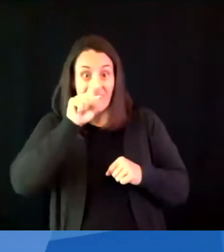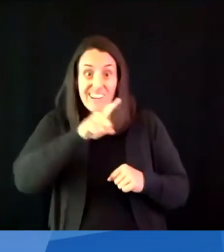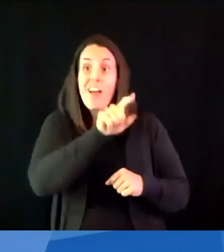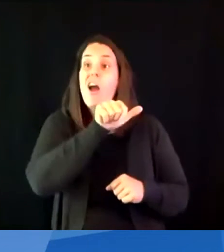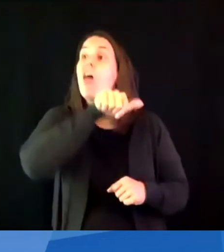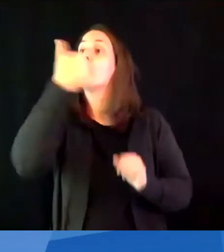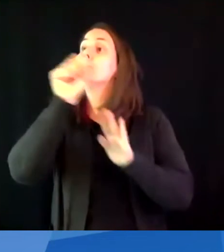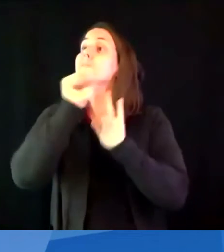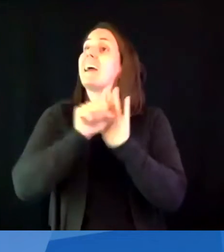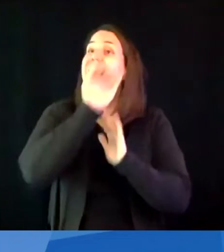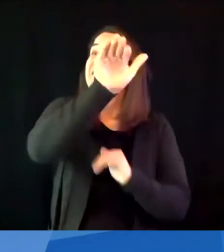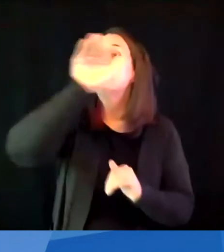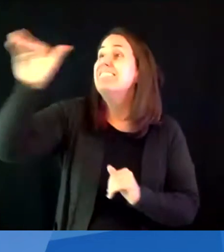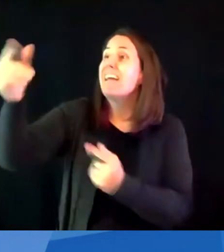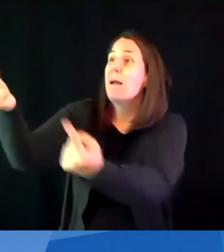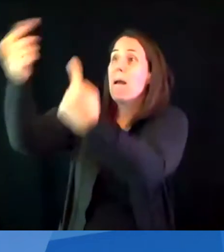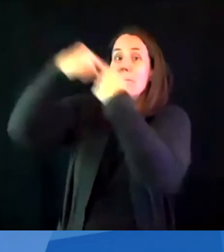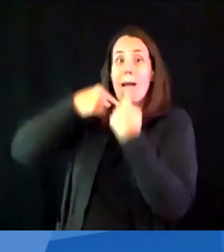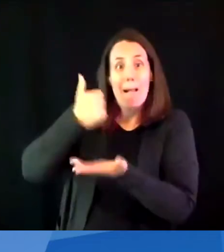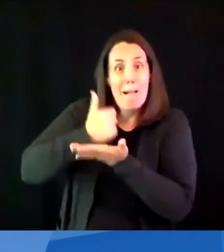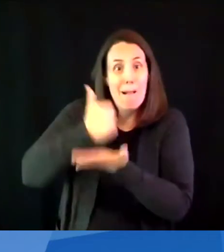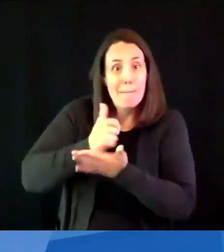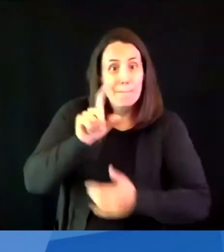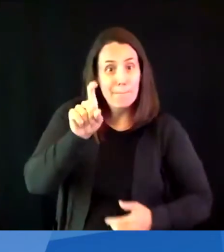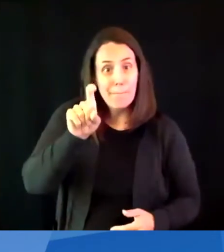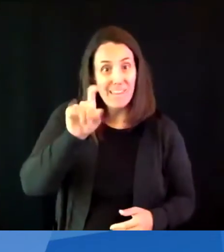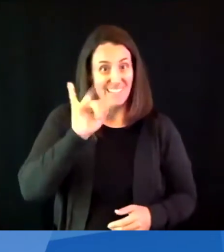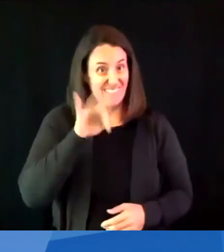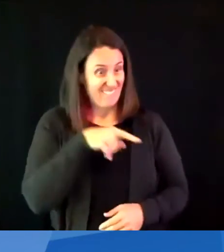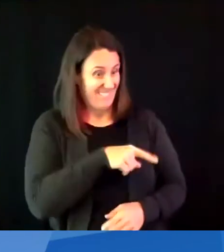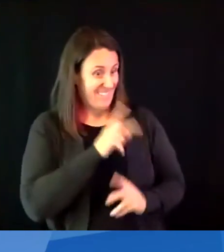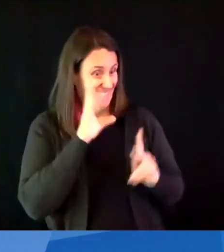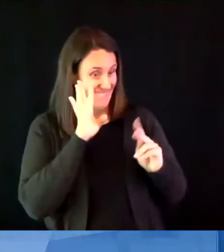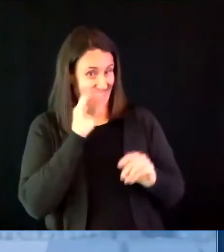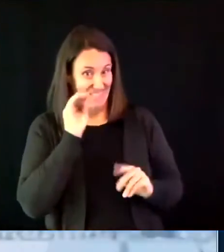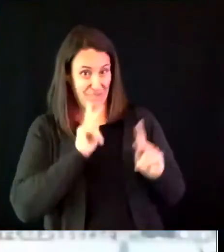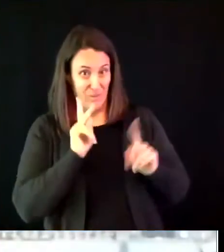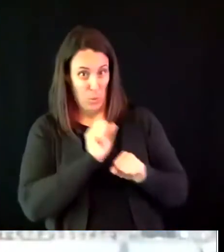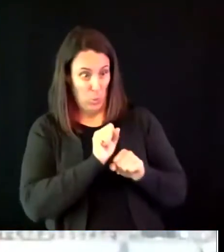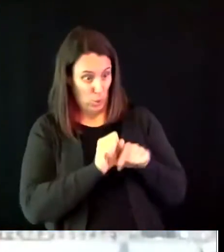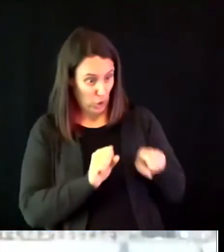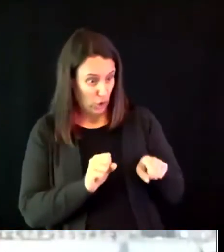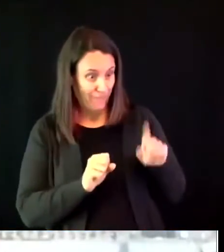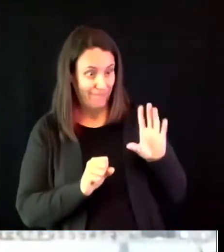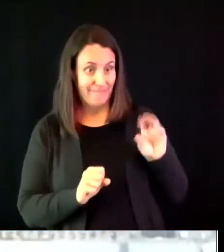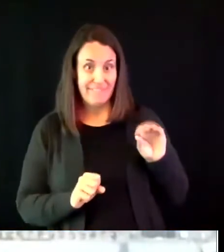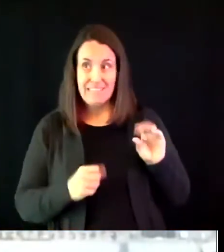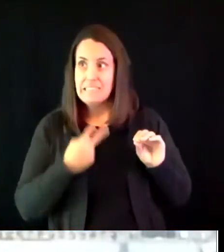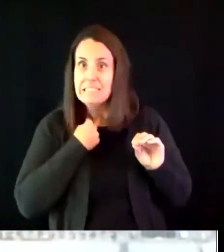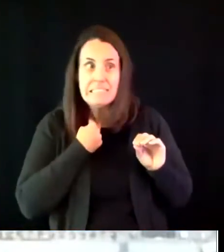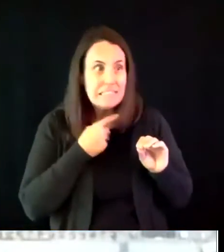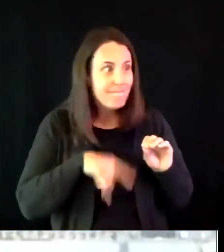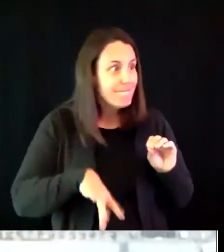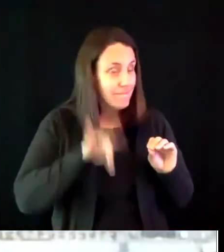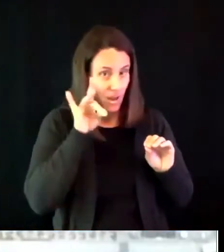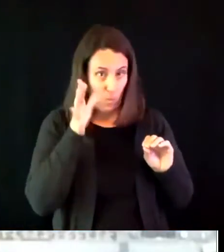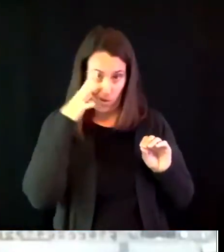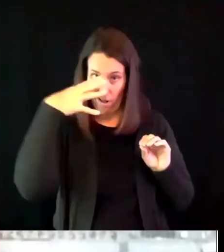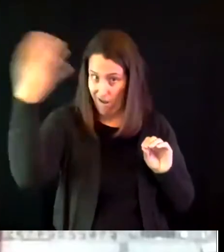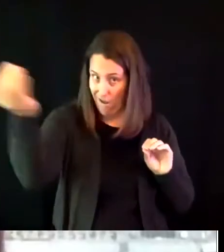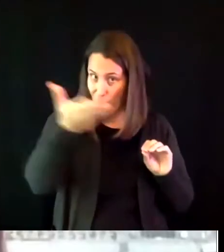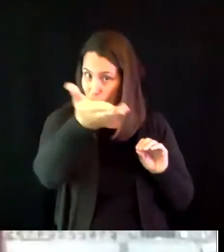from 50 people? Great. Deb? We have staff from all over the United States. And we're